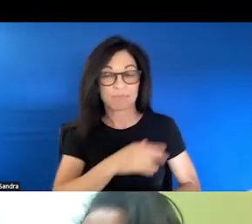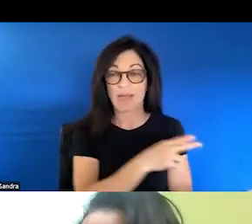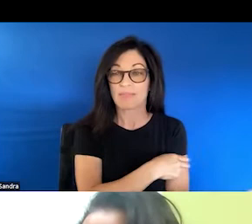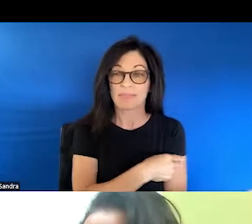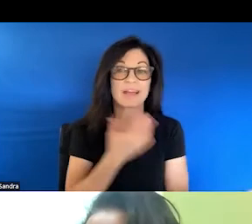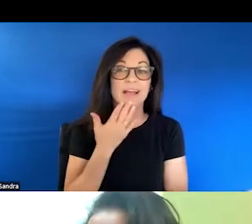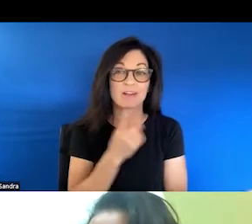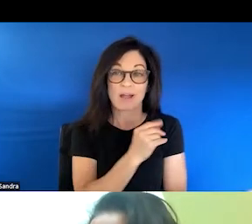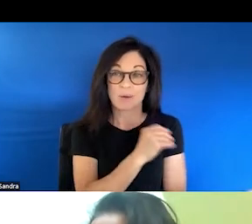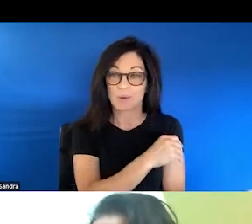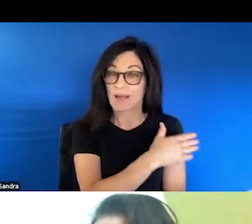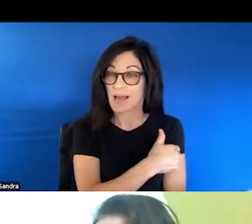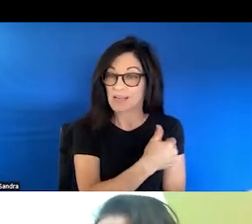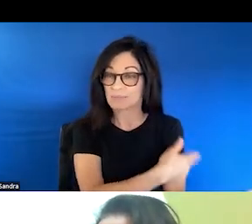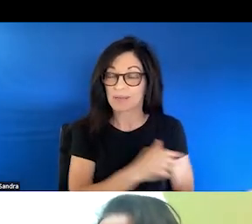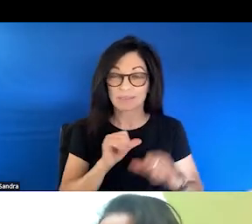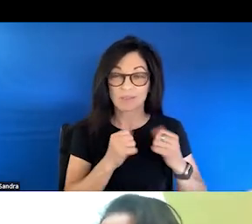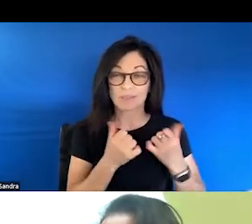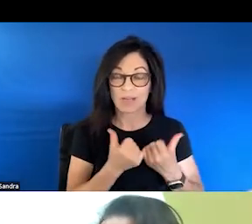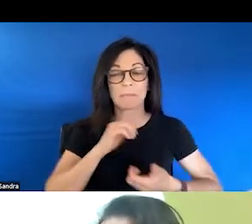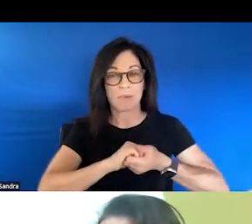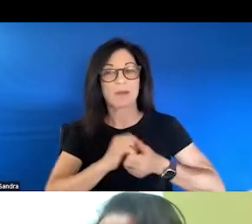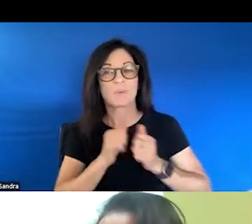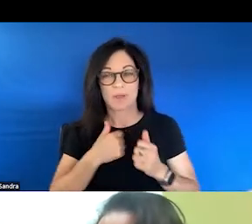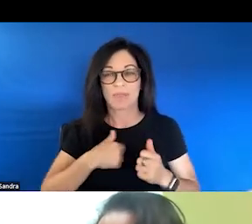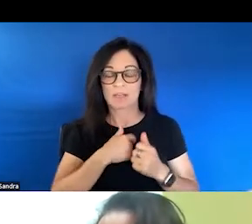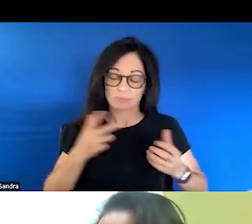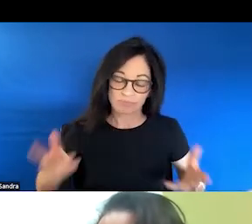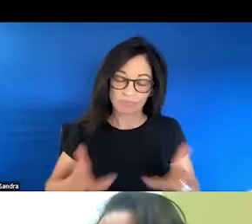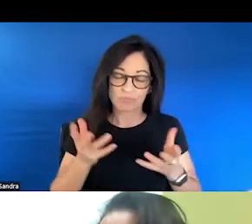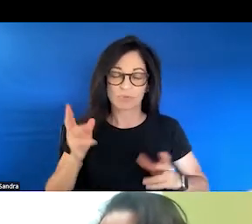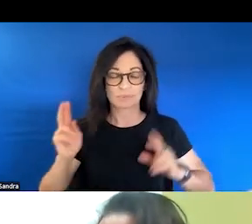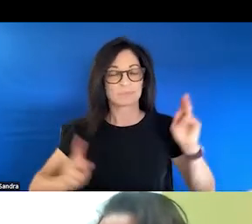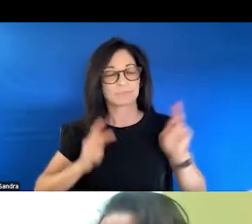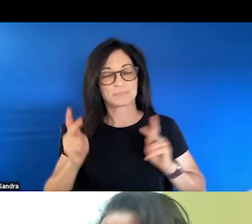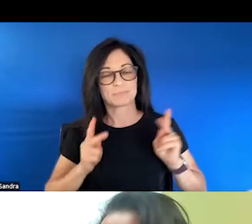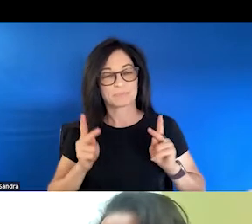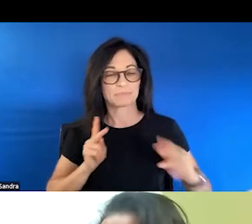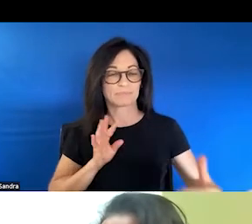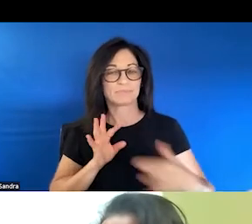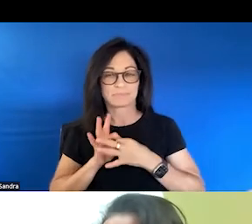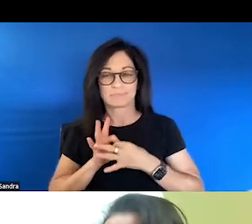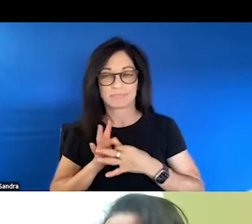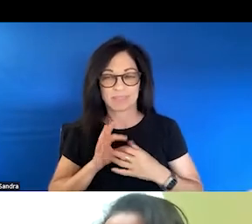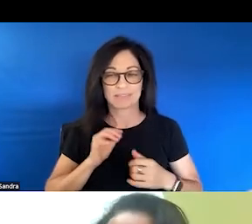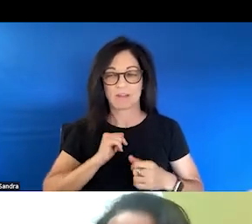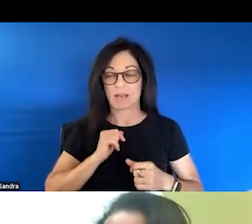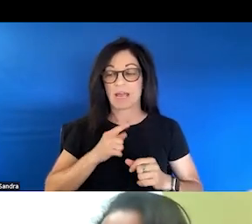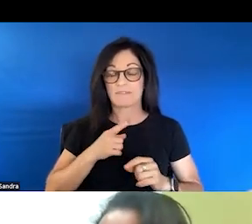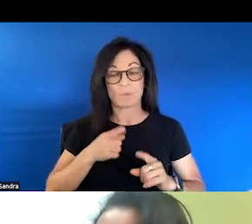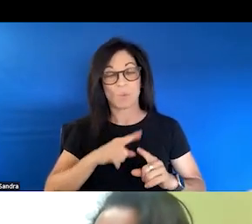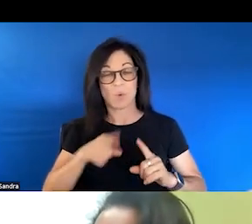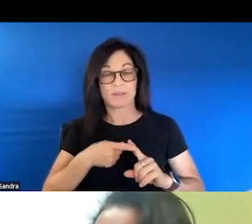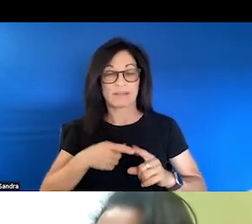Colorado Hospital Association has partnered with us to encourage folks to connect with us at the point of discharge. And again,